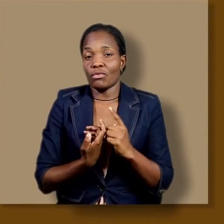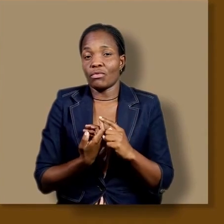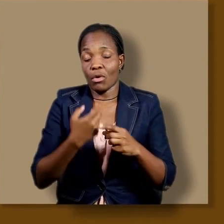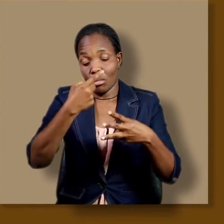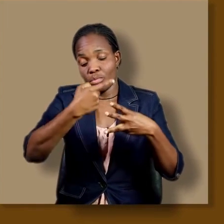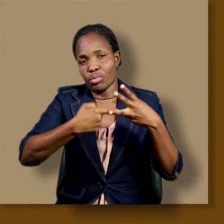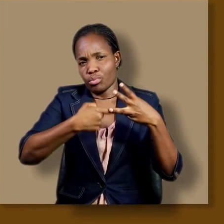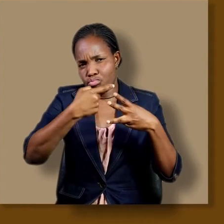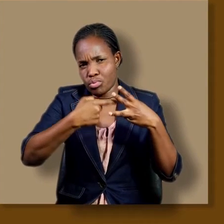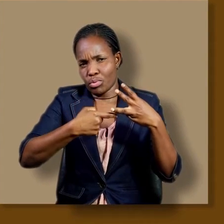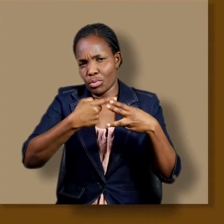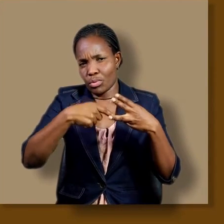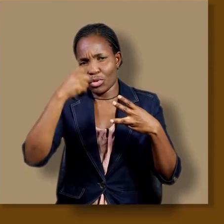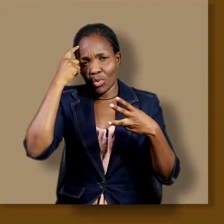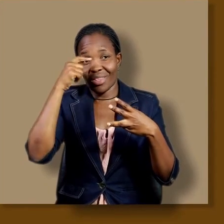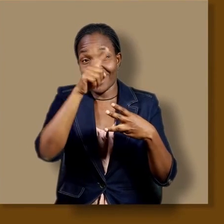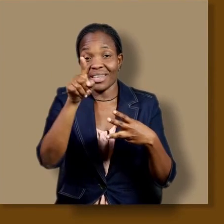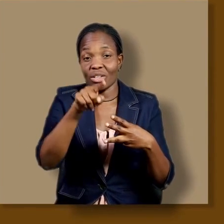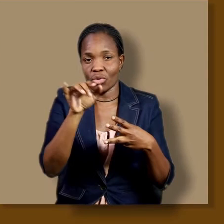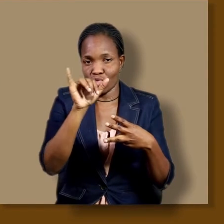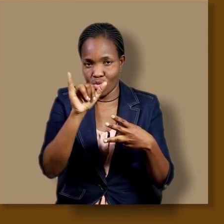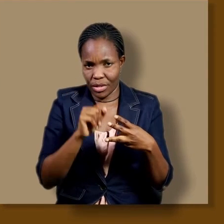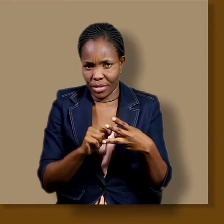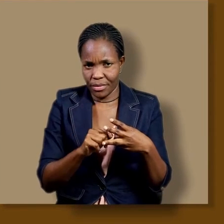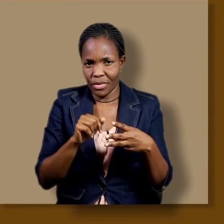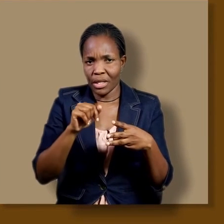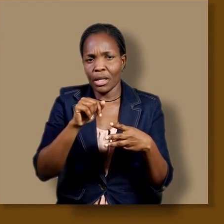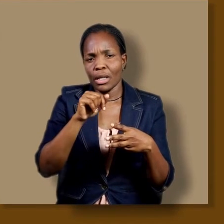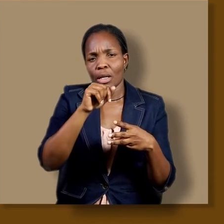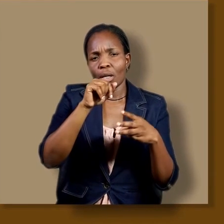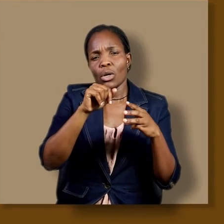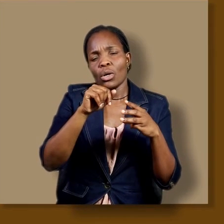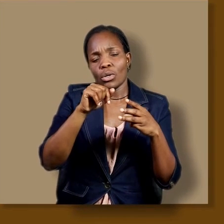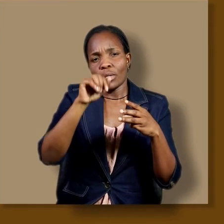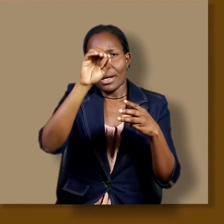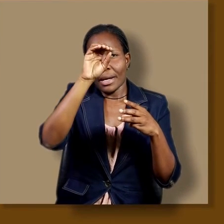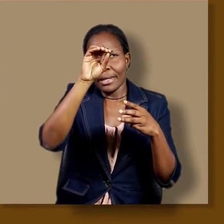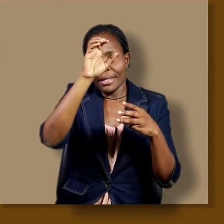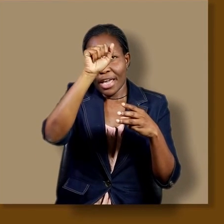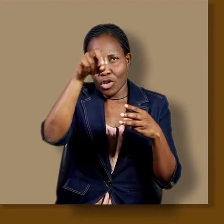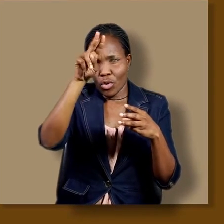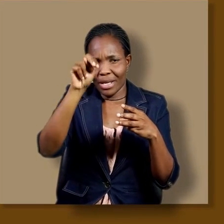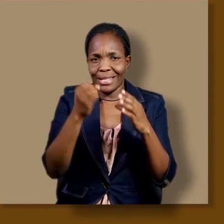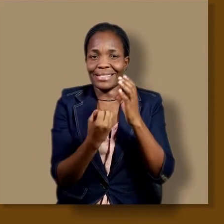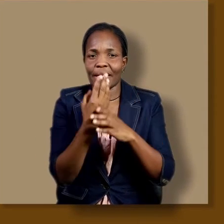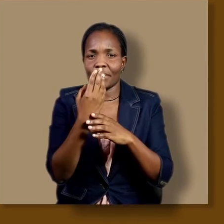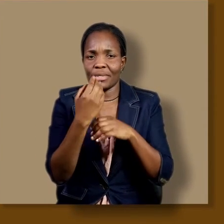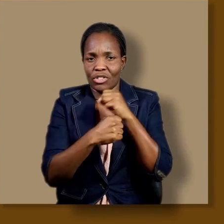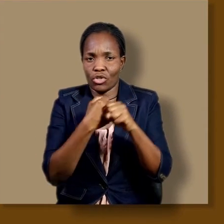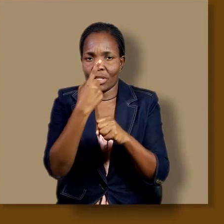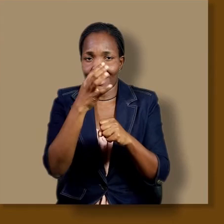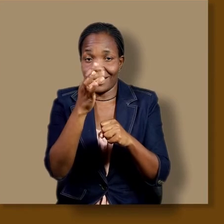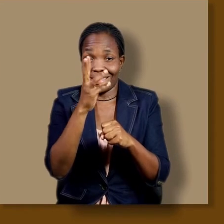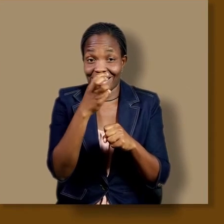is the question. Tell us which statement from these 3 options you think is wrong. The Organization for African Unity,